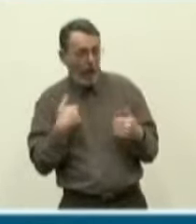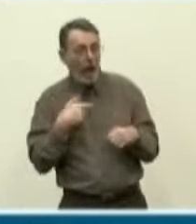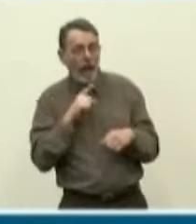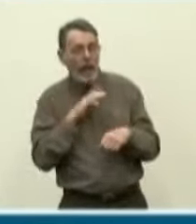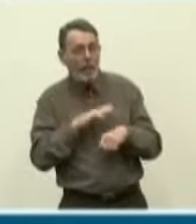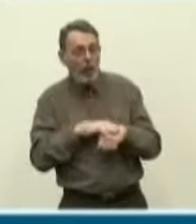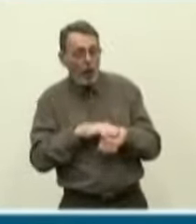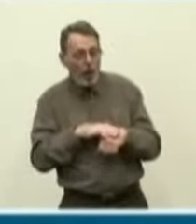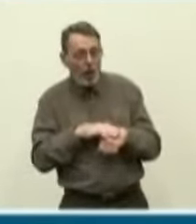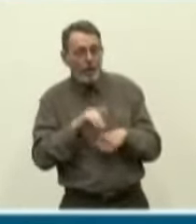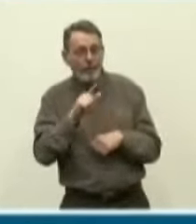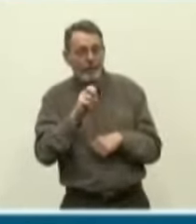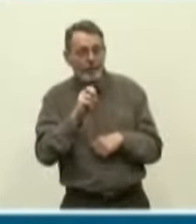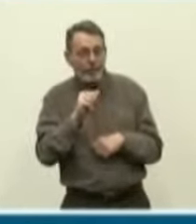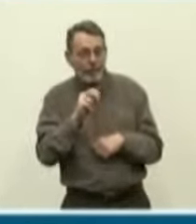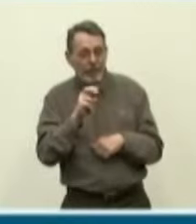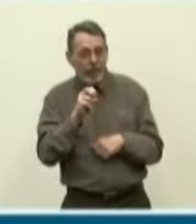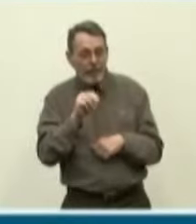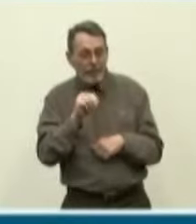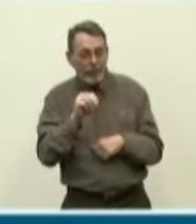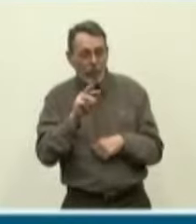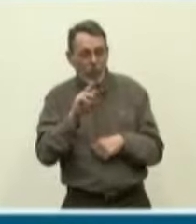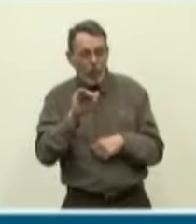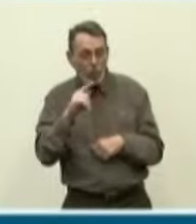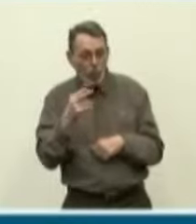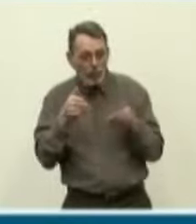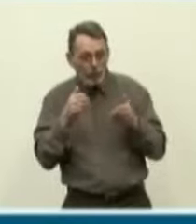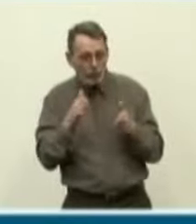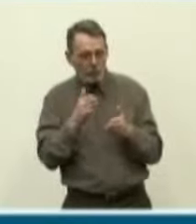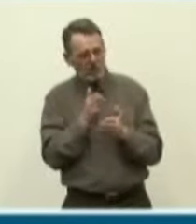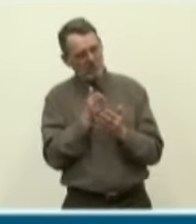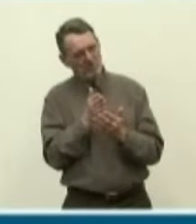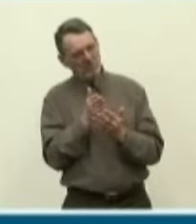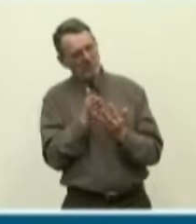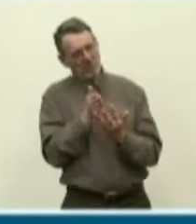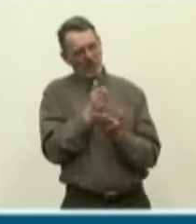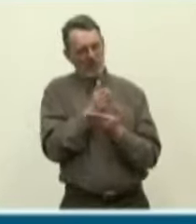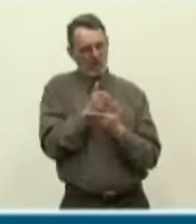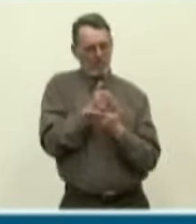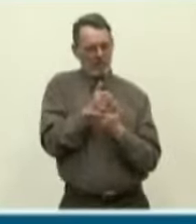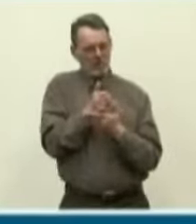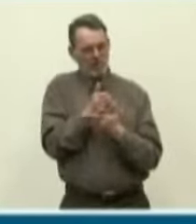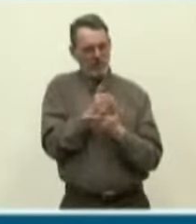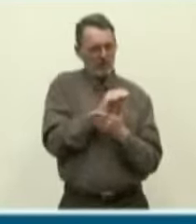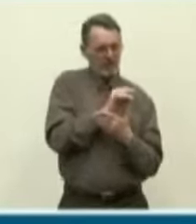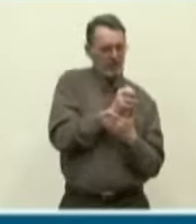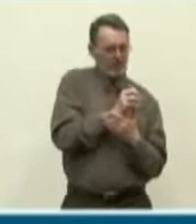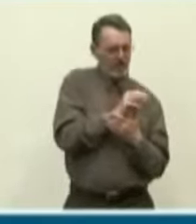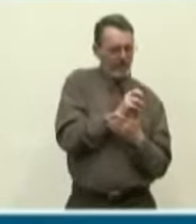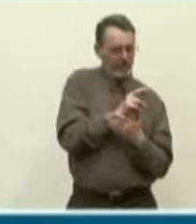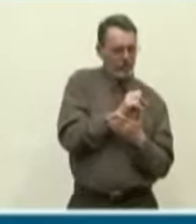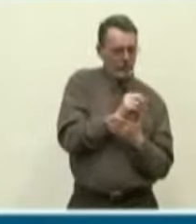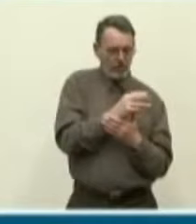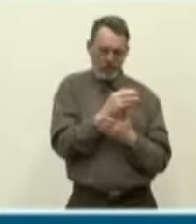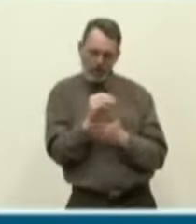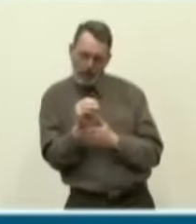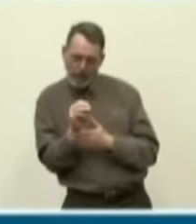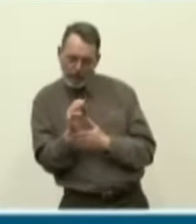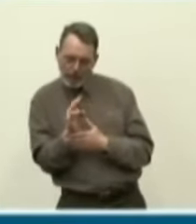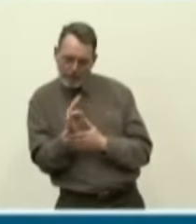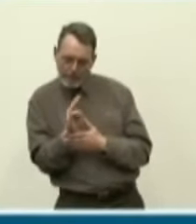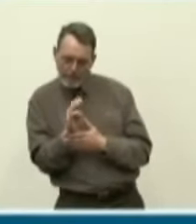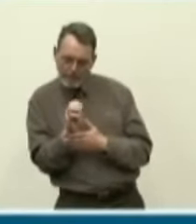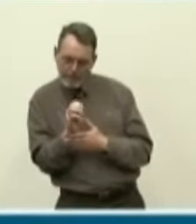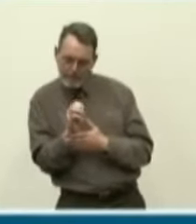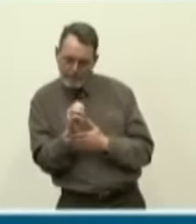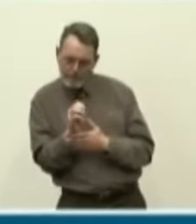on Leavenworth Street. About midway between Jefferson and Beach Street. 20, hold